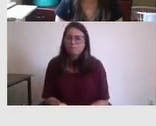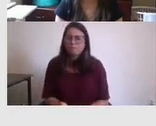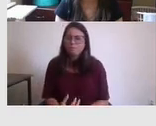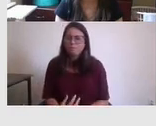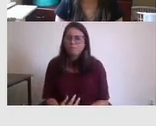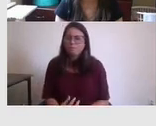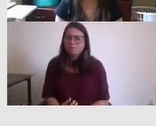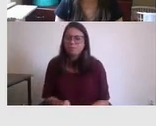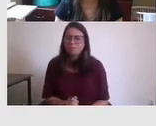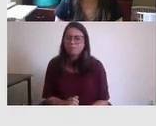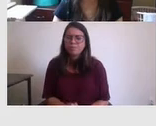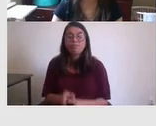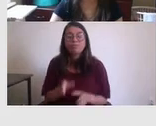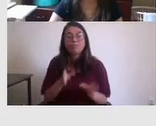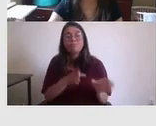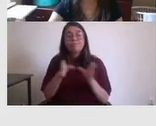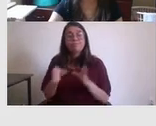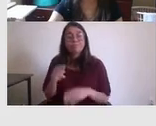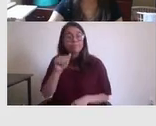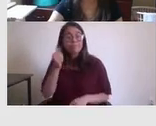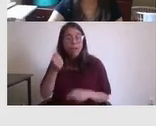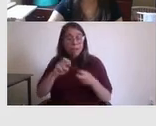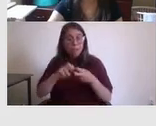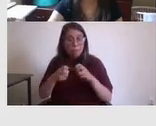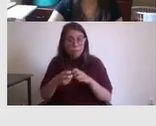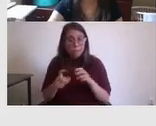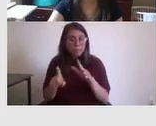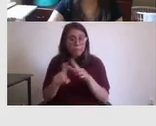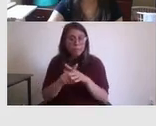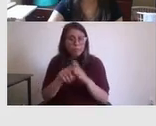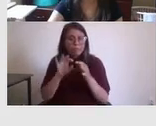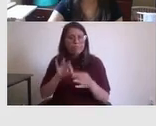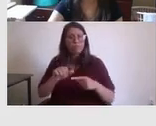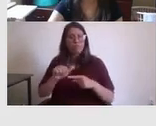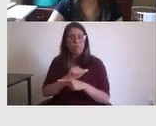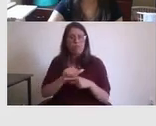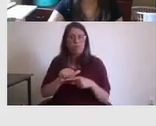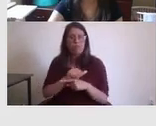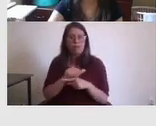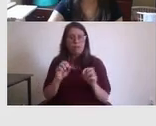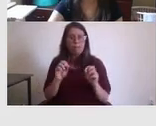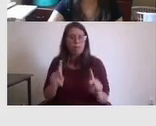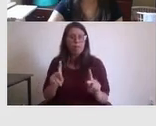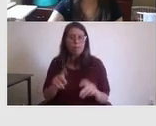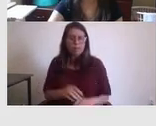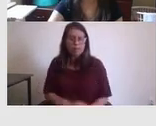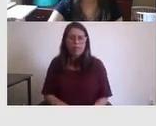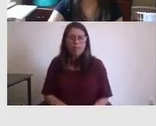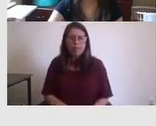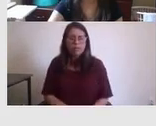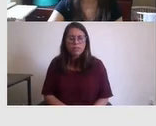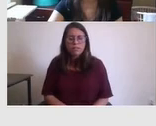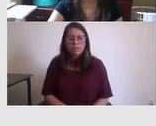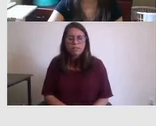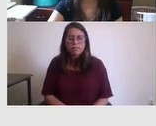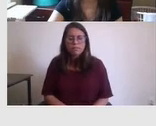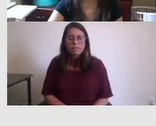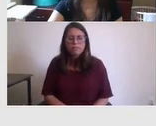Another issue that I know that came up had to do with training opportunities. And